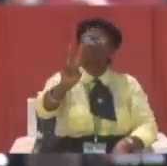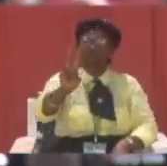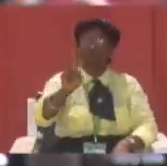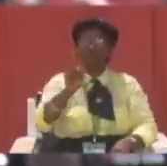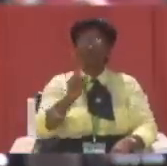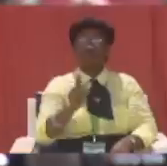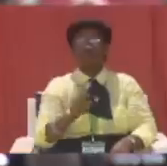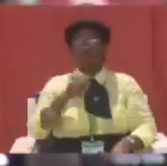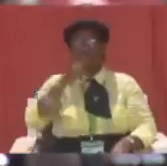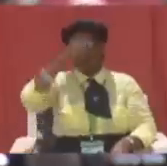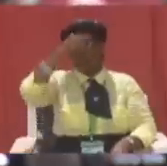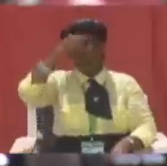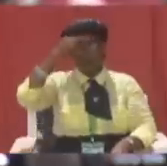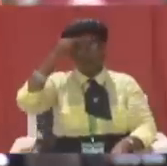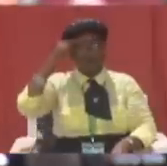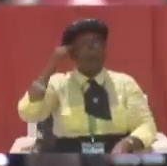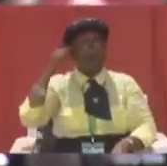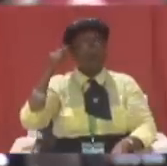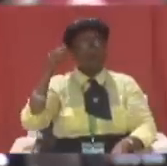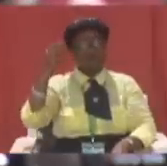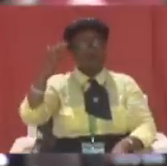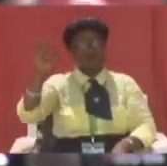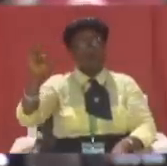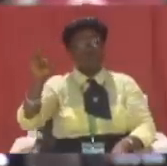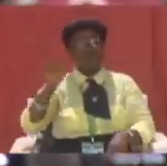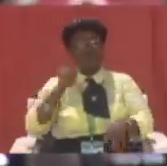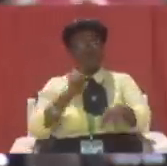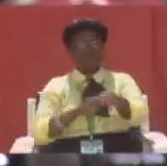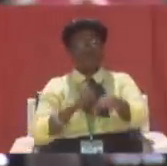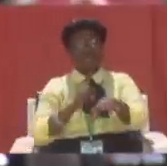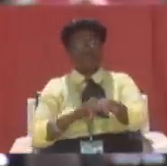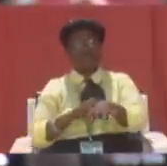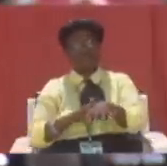Because of time.